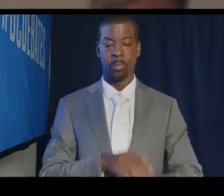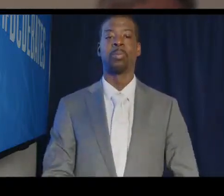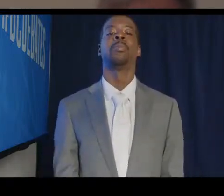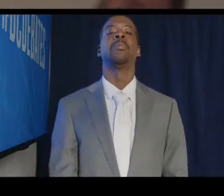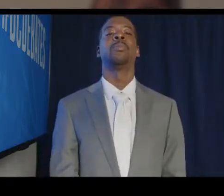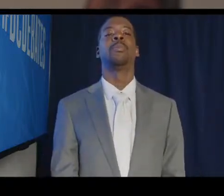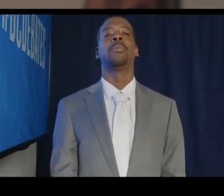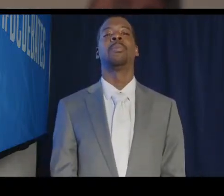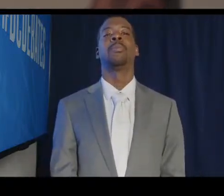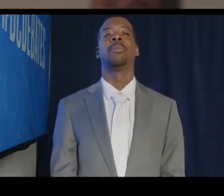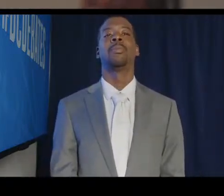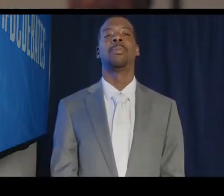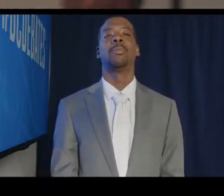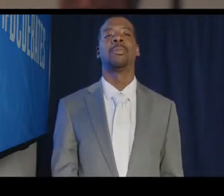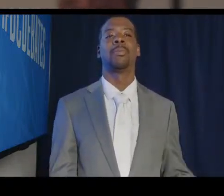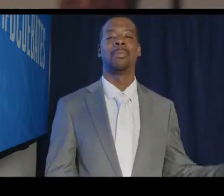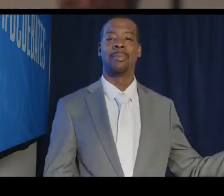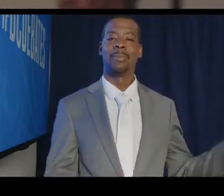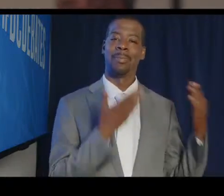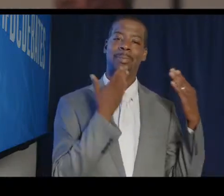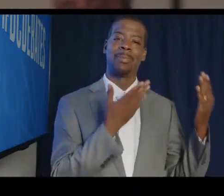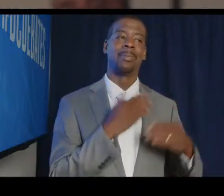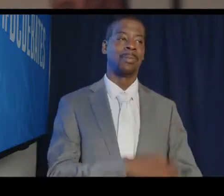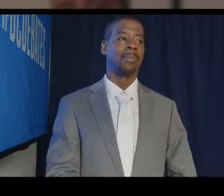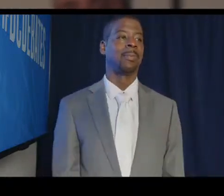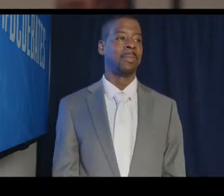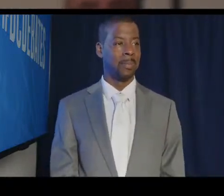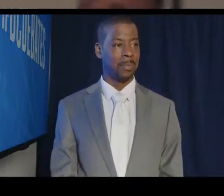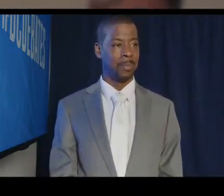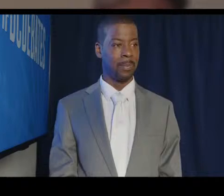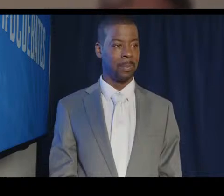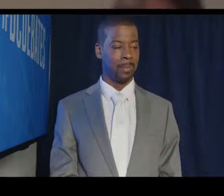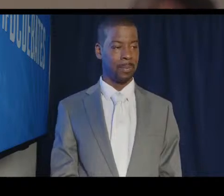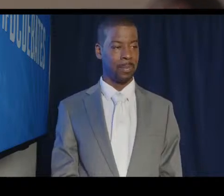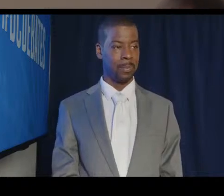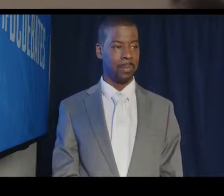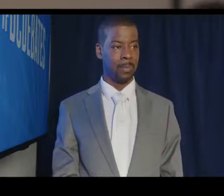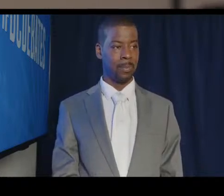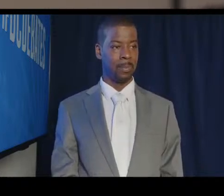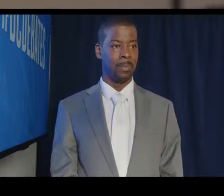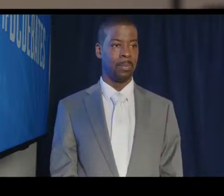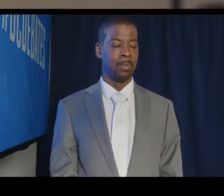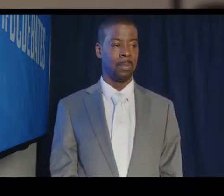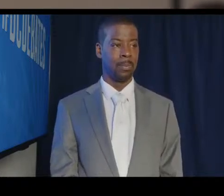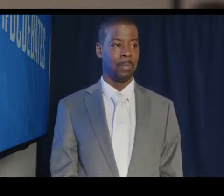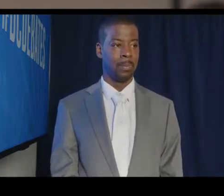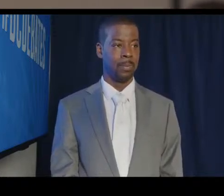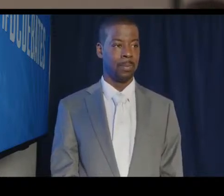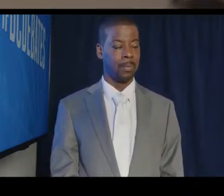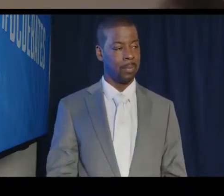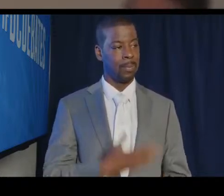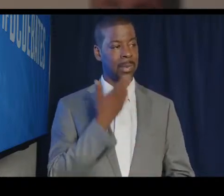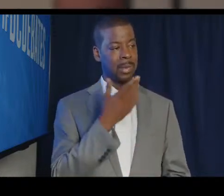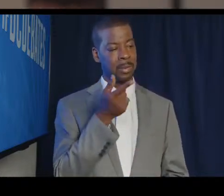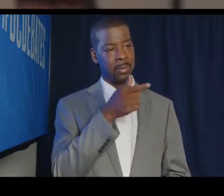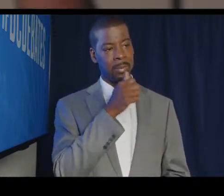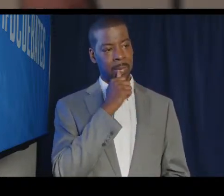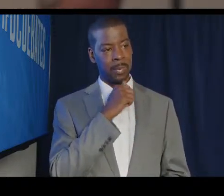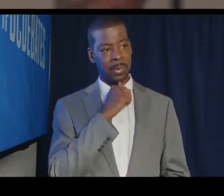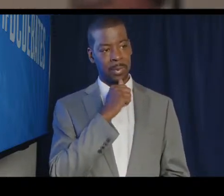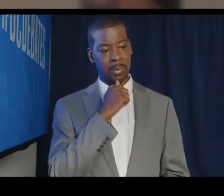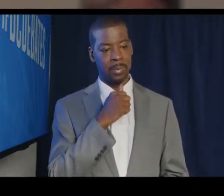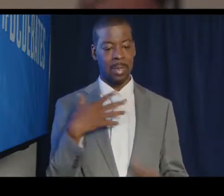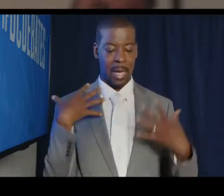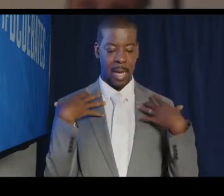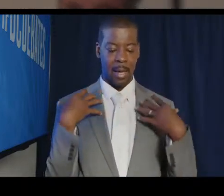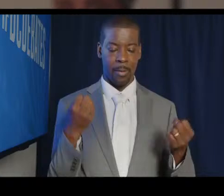too. Thank you. Thanks for the fact check. We're winding down here, but I have a few more questions for you guys. Thanks for indulging me. Health,